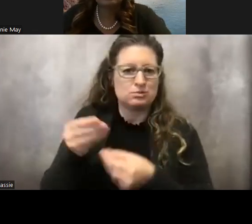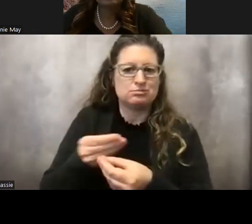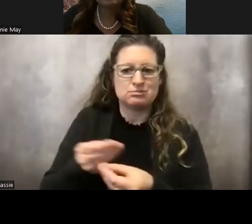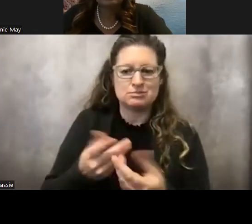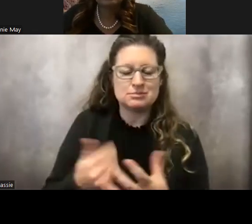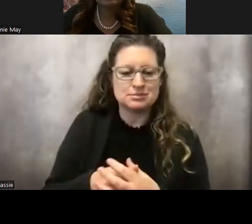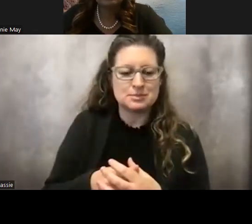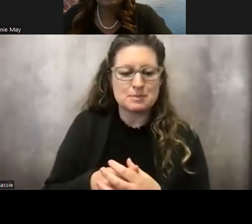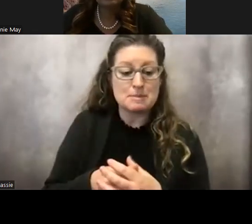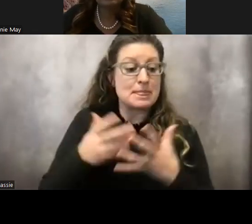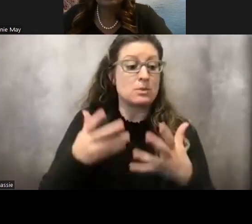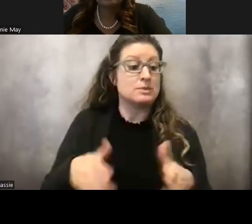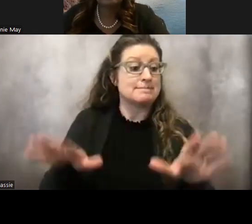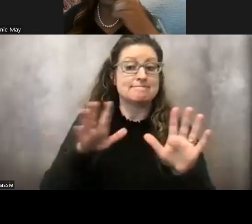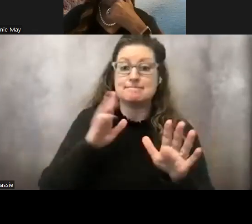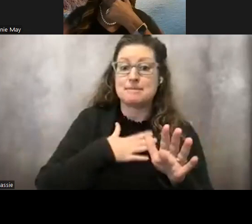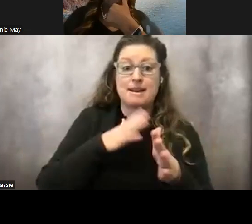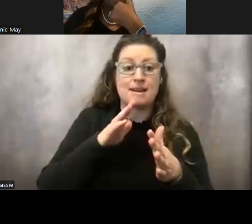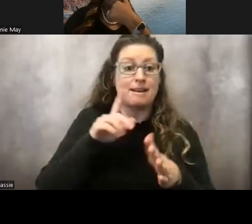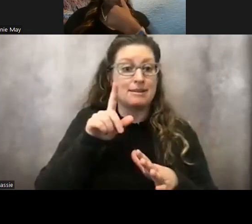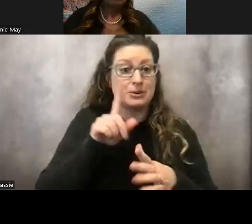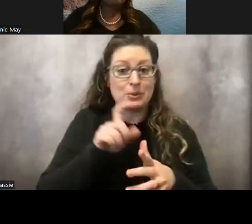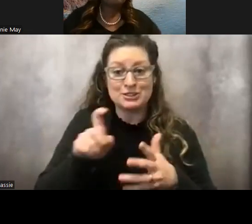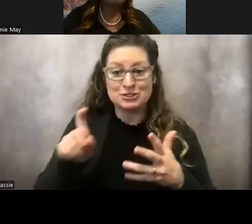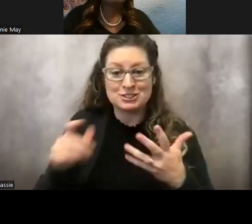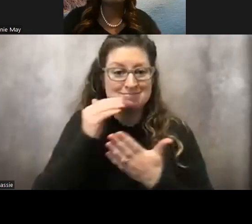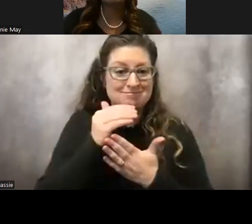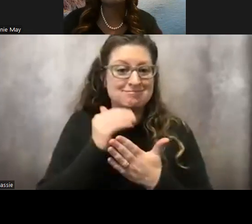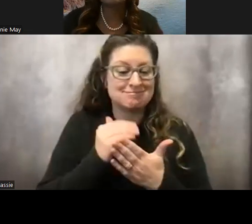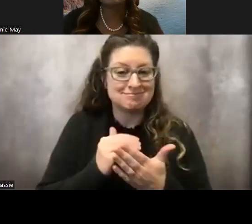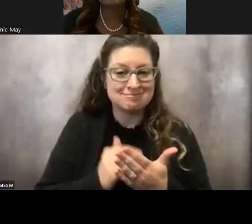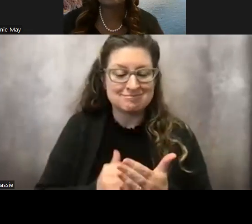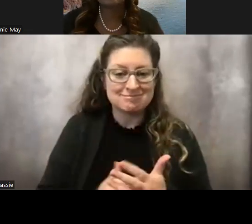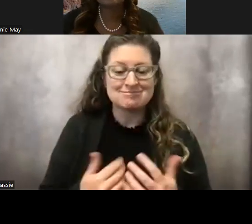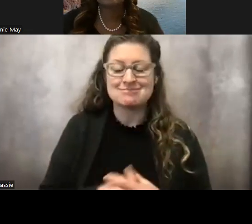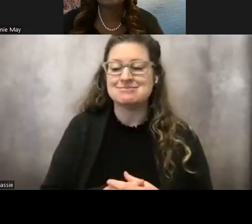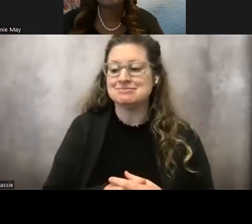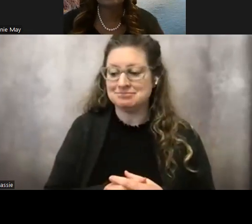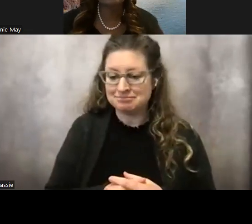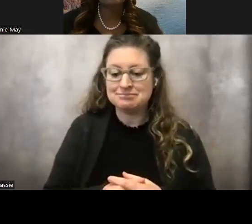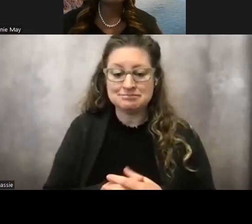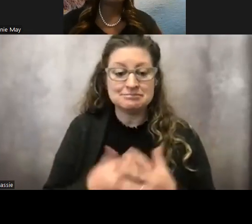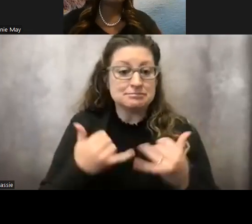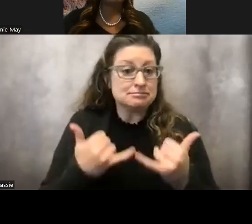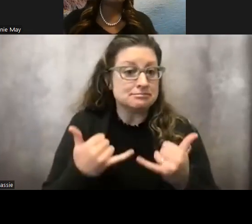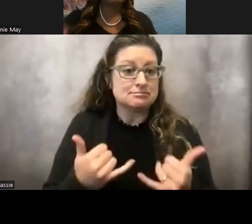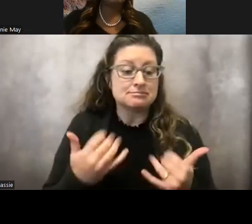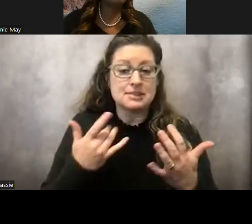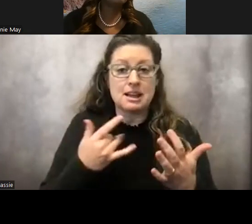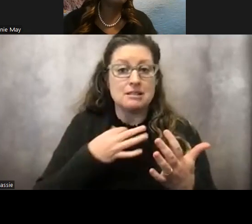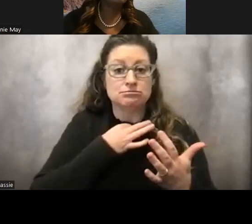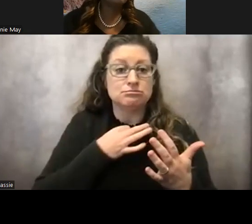questions, if you will, of those questions that we had written out. But I do want to ask the panel to share